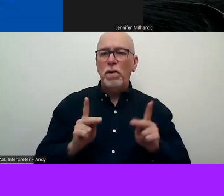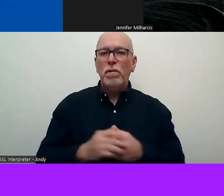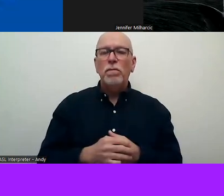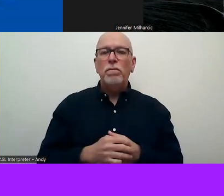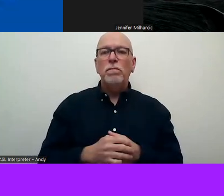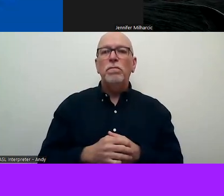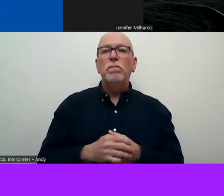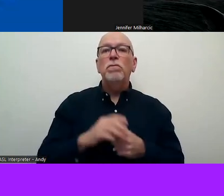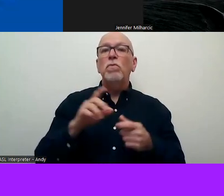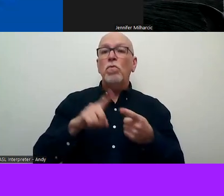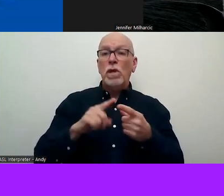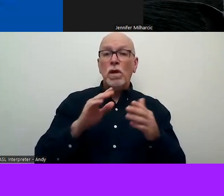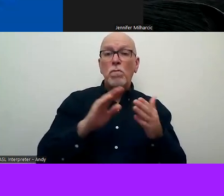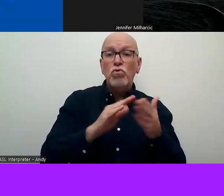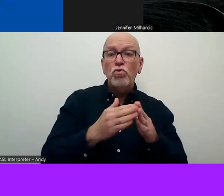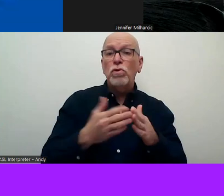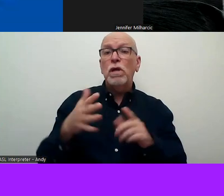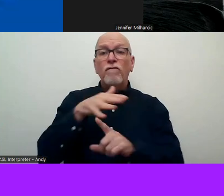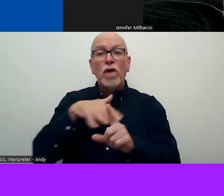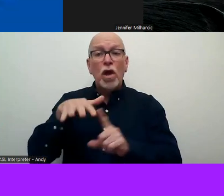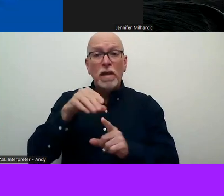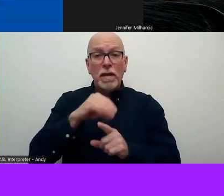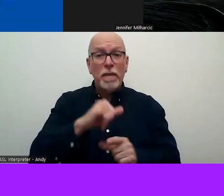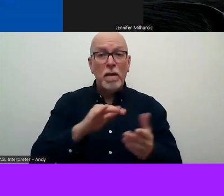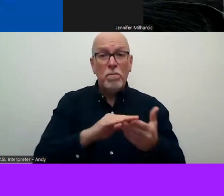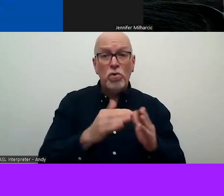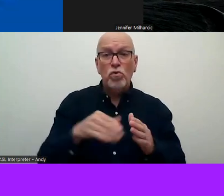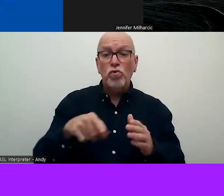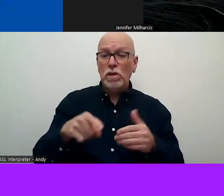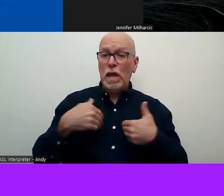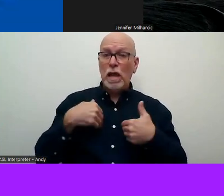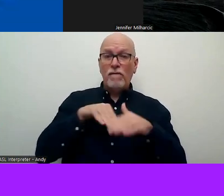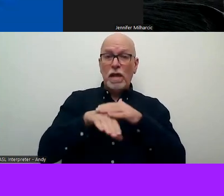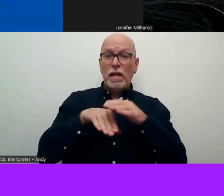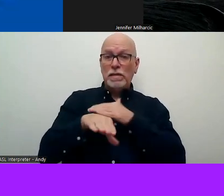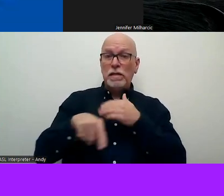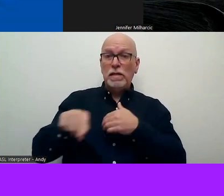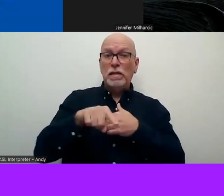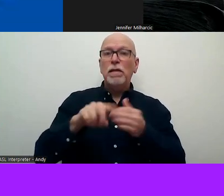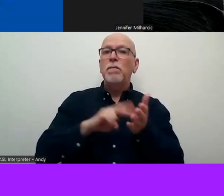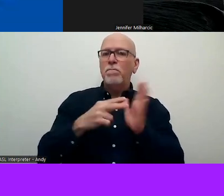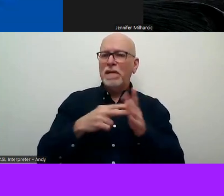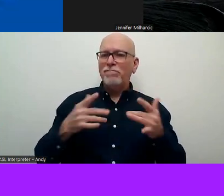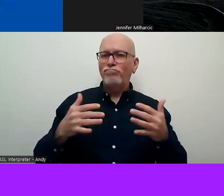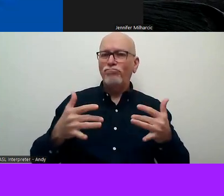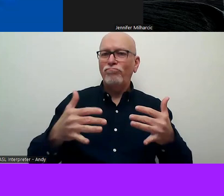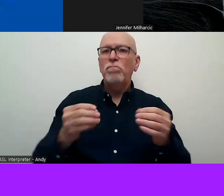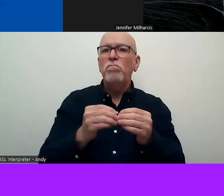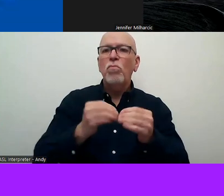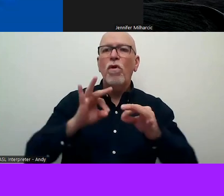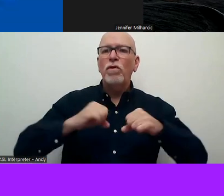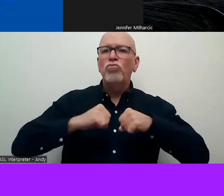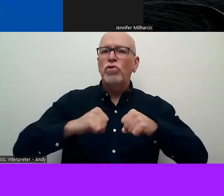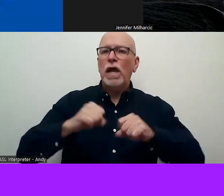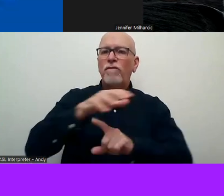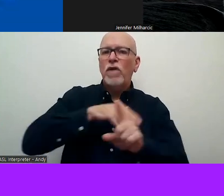when communities and environments within the community are accessible it moves towards becoming a protective environment